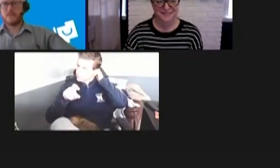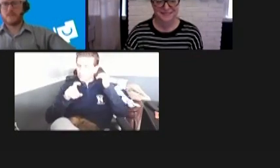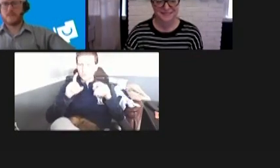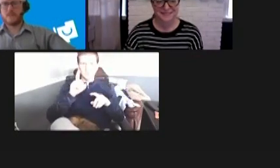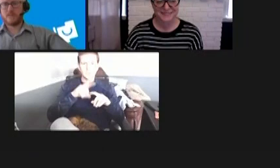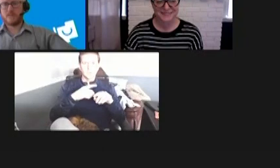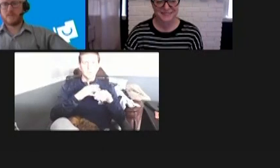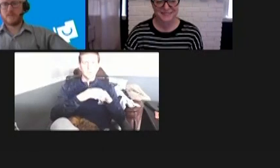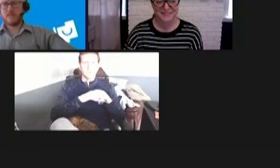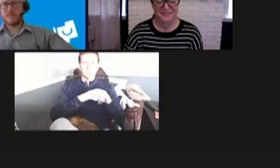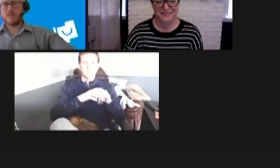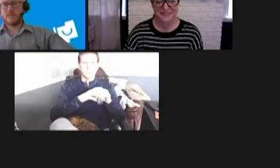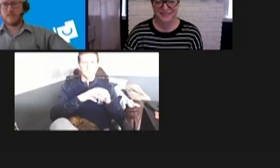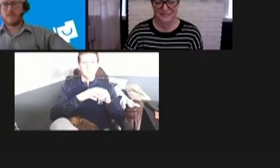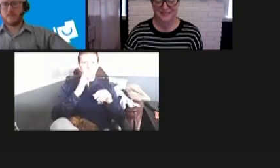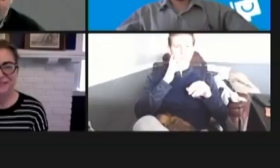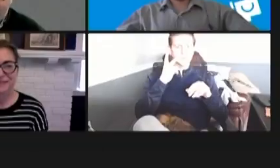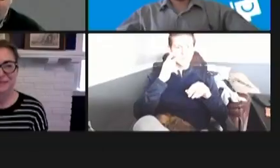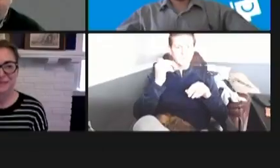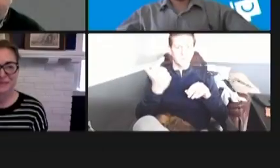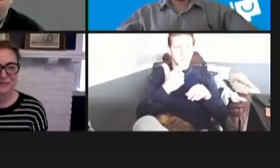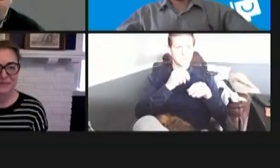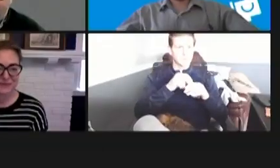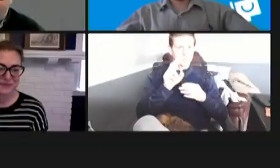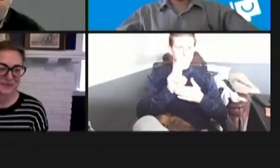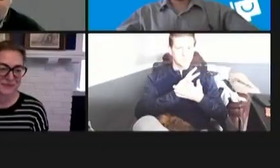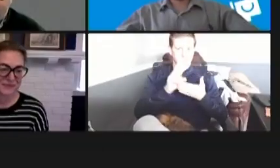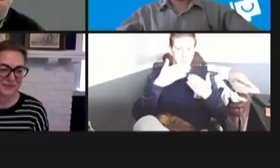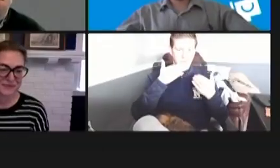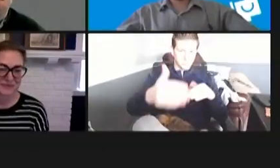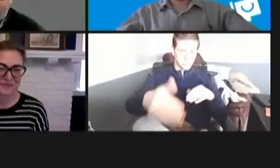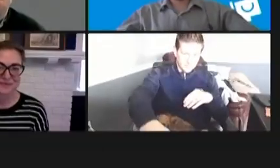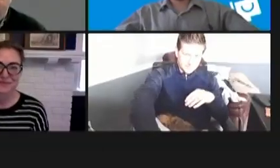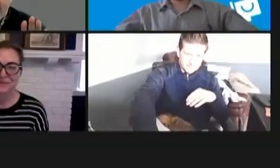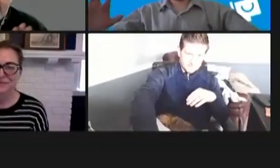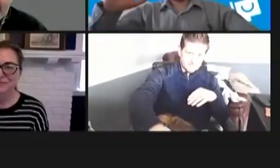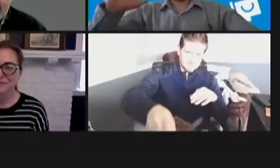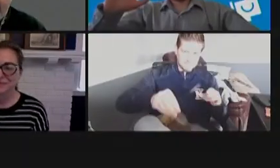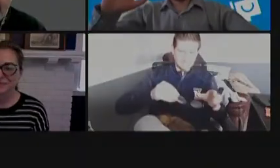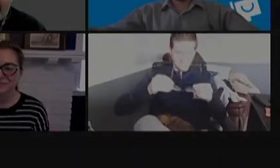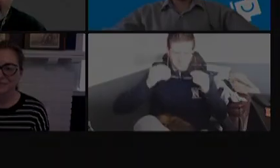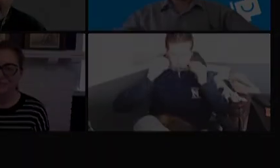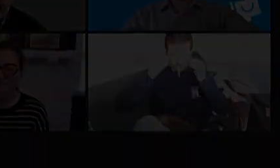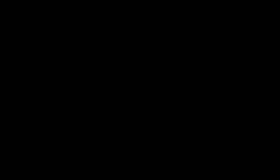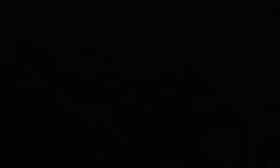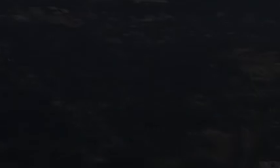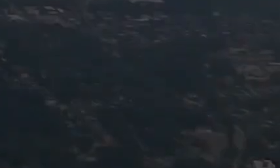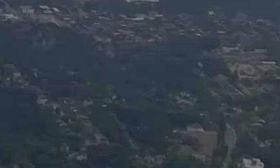nay on this, so I will see everyone in a couple of weeks. Thank you very much. All right. Thank you. Take care. Thank you.